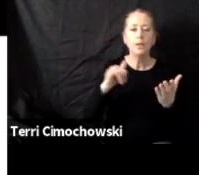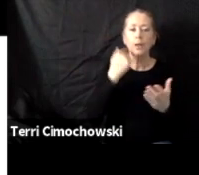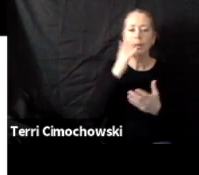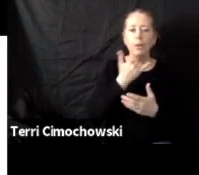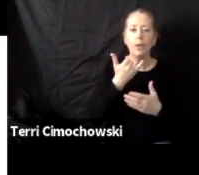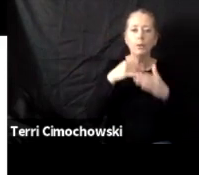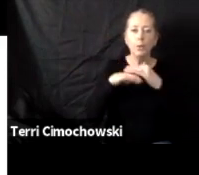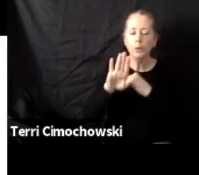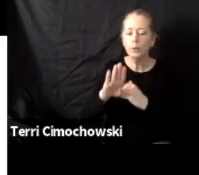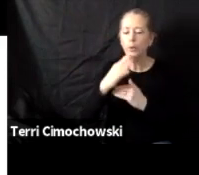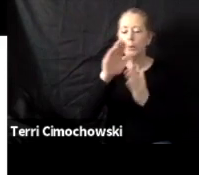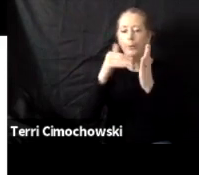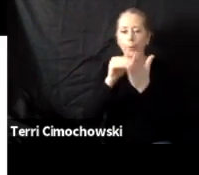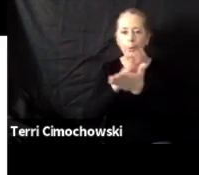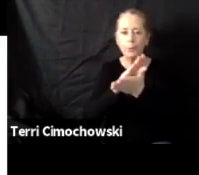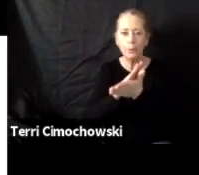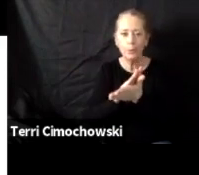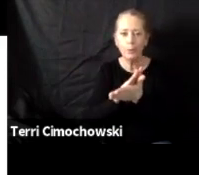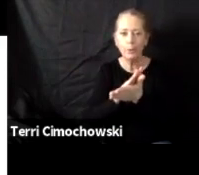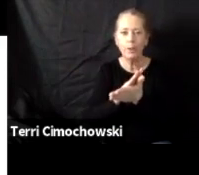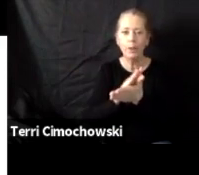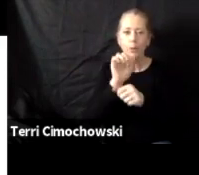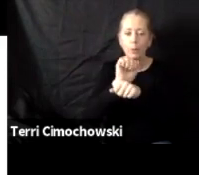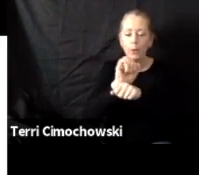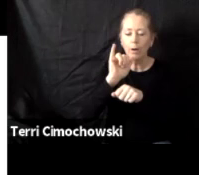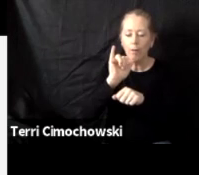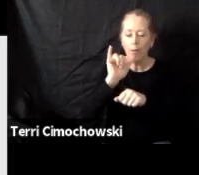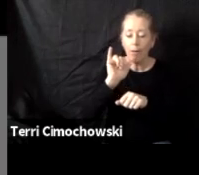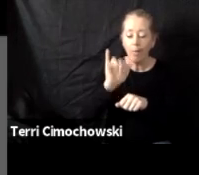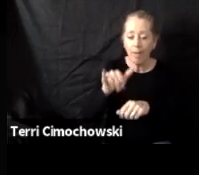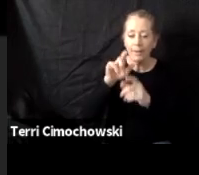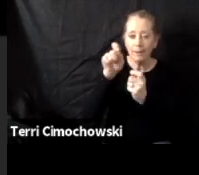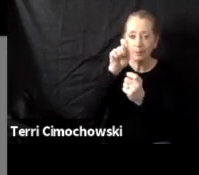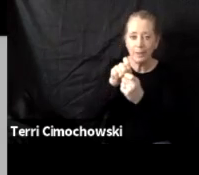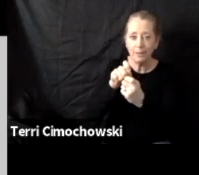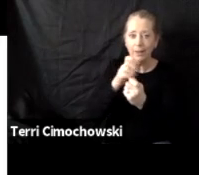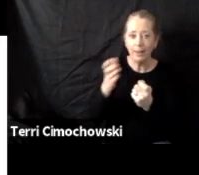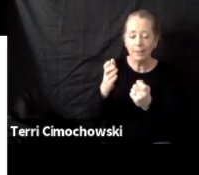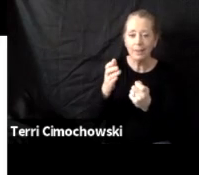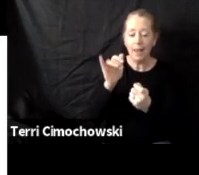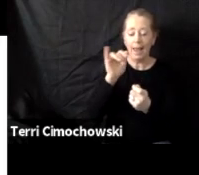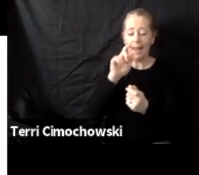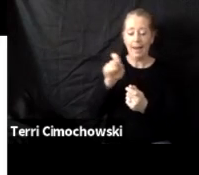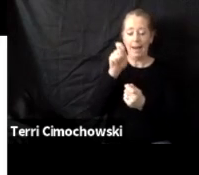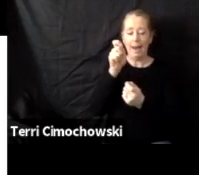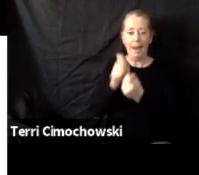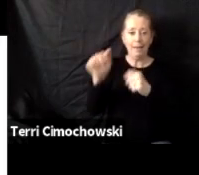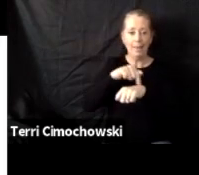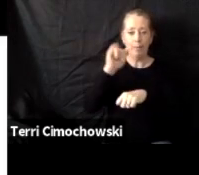school and work on the learning tasks for those specific classes at any time. That's their flexible